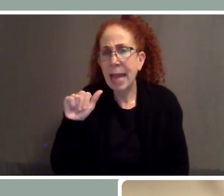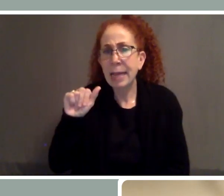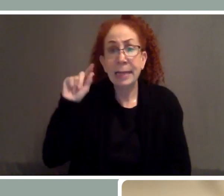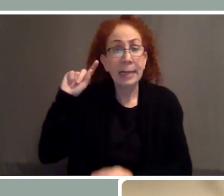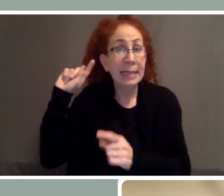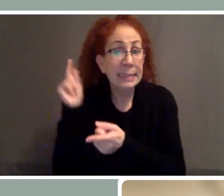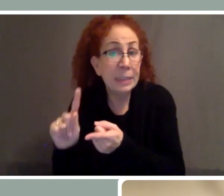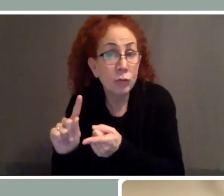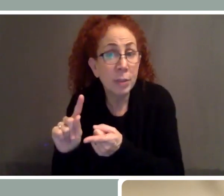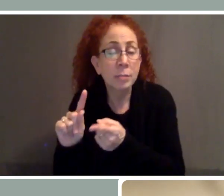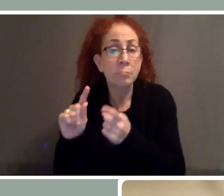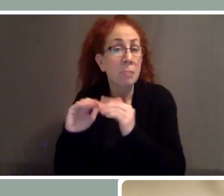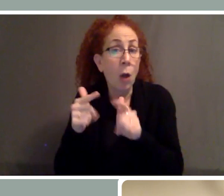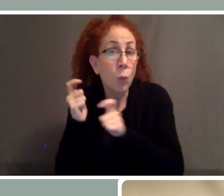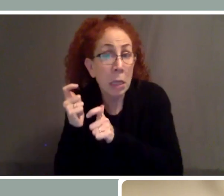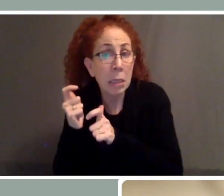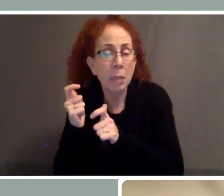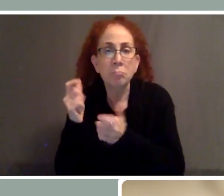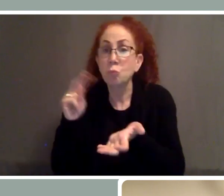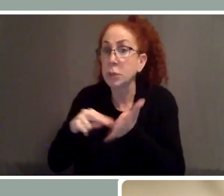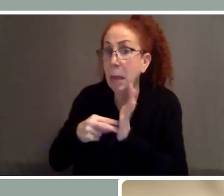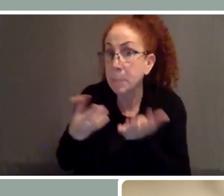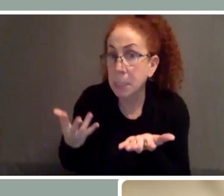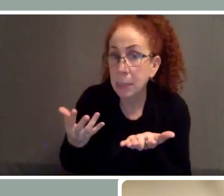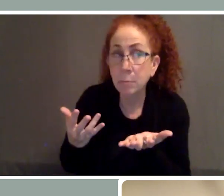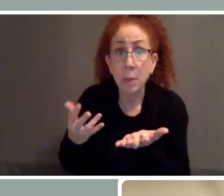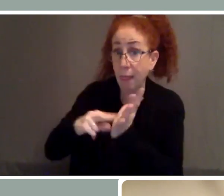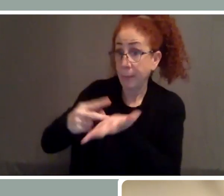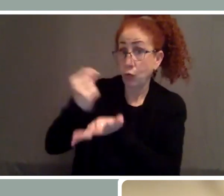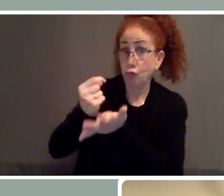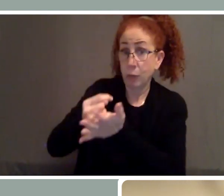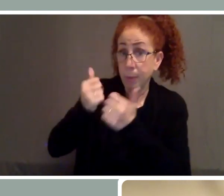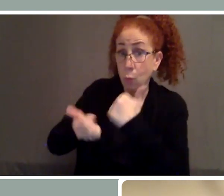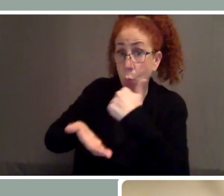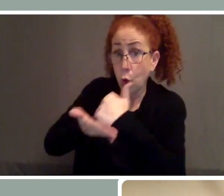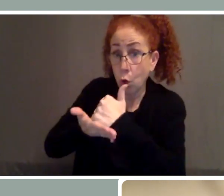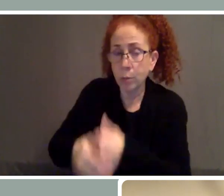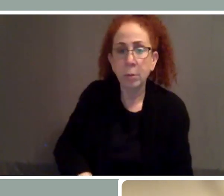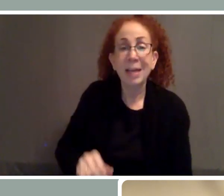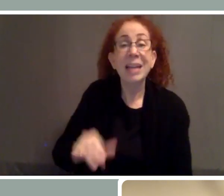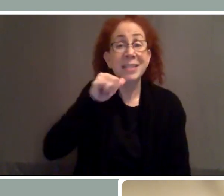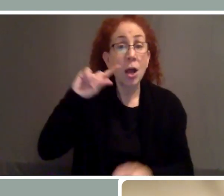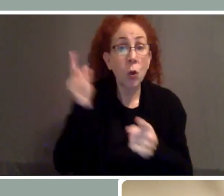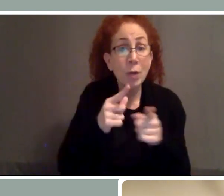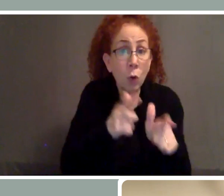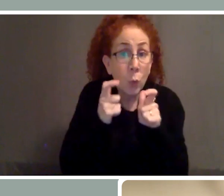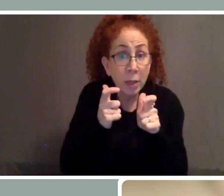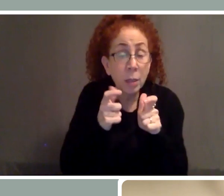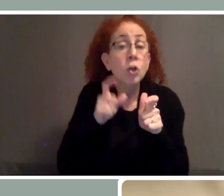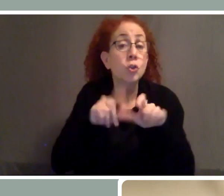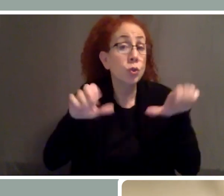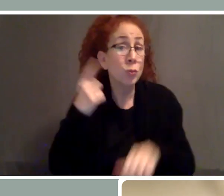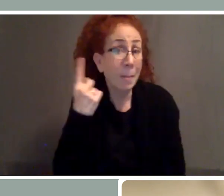quickly it decreases. Would that mean something? Does that mean that the treatment is working? Or if it's not going down quickly enough, should we do something about